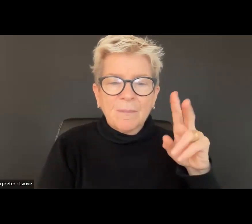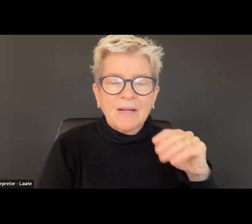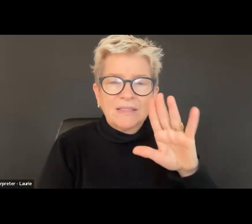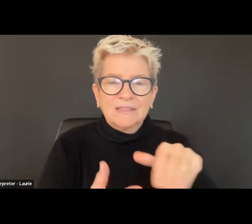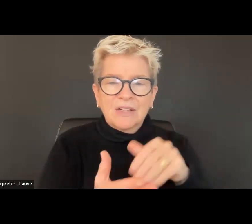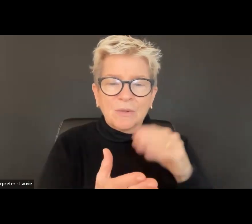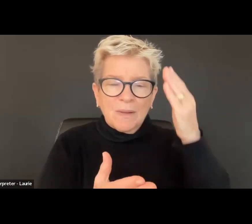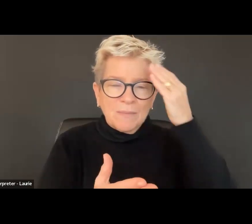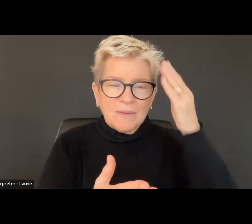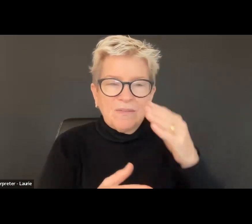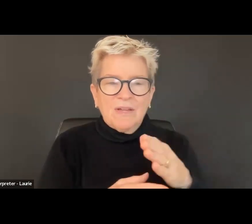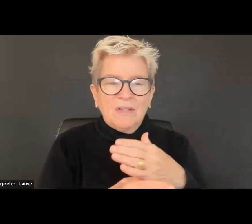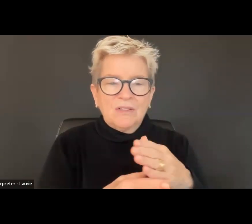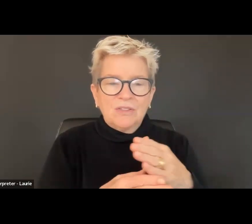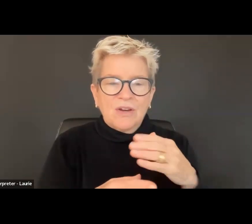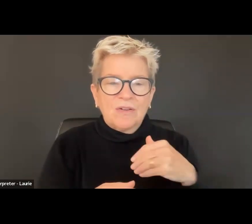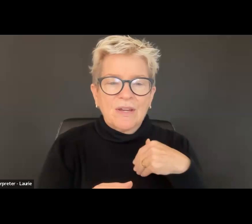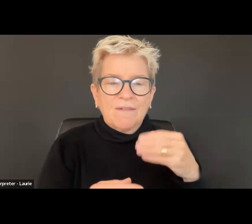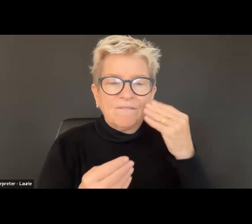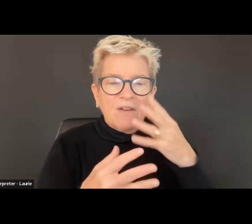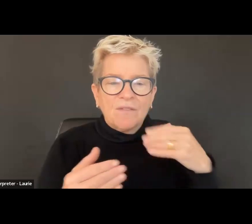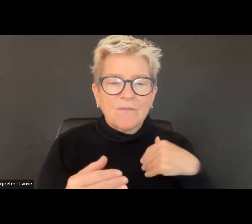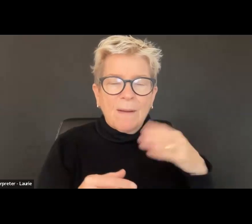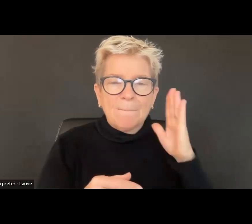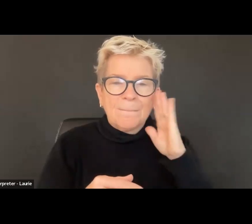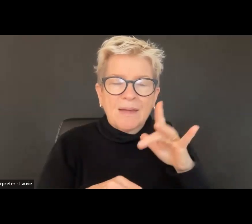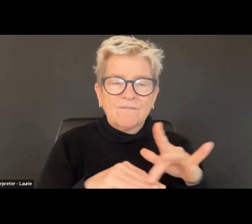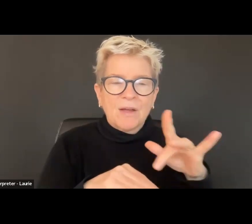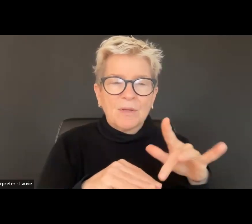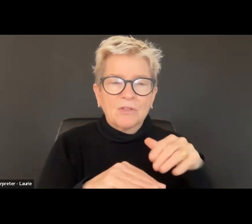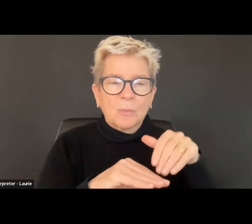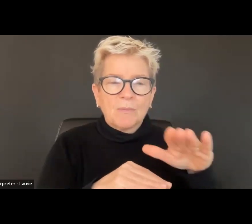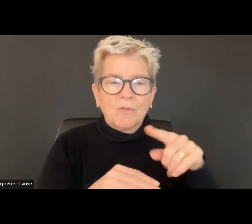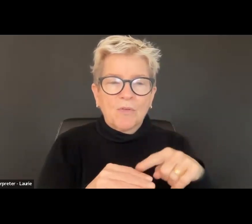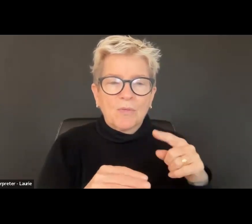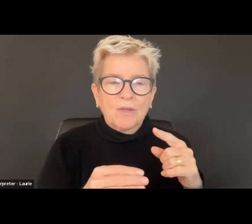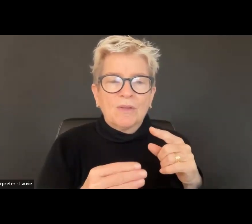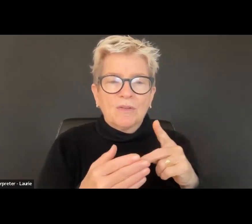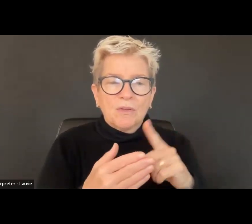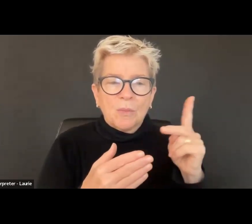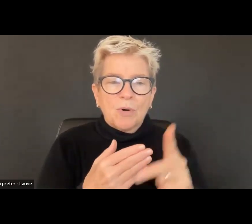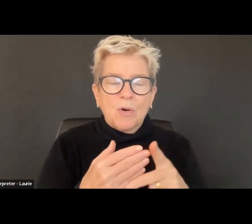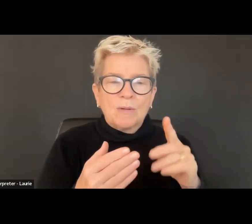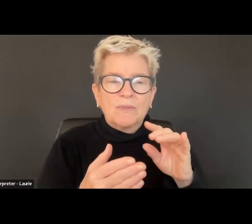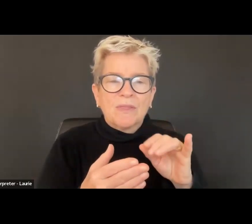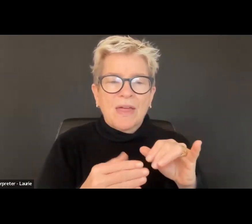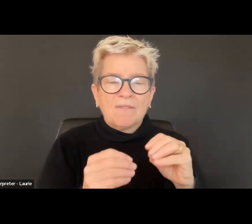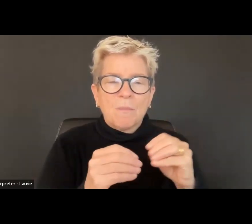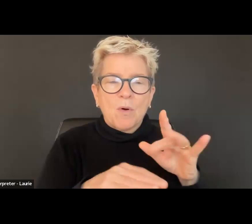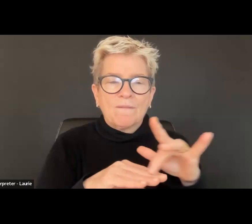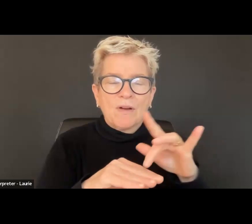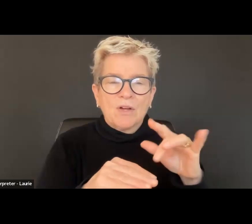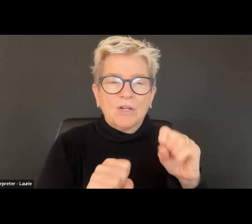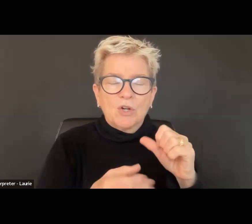any shared info and bed availability so that people could be referred to the programs that have more openings could help. And that is